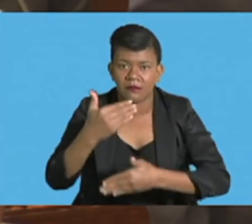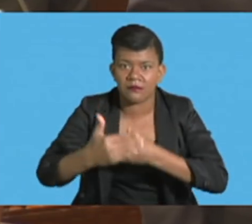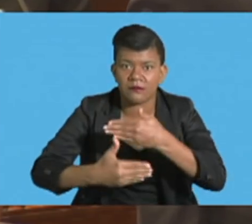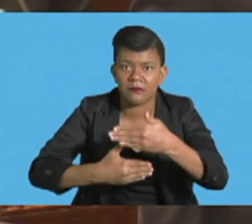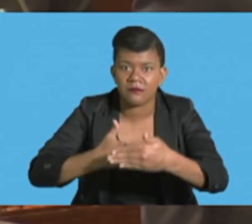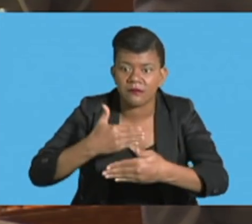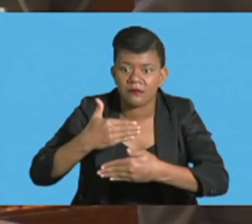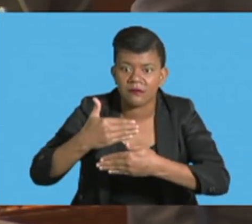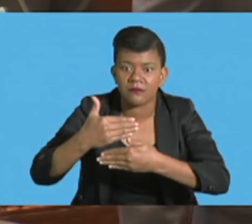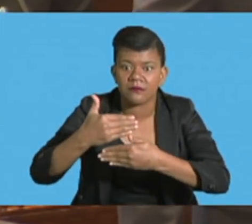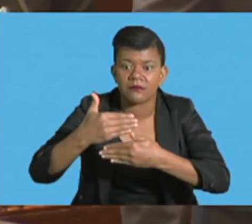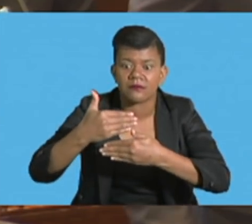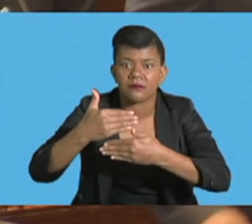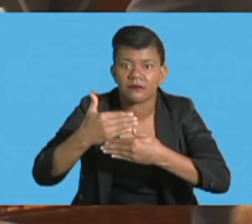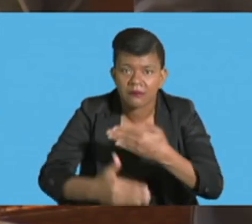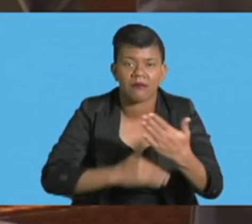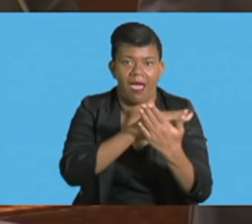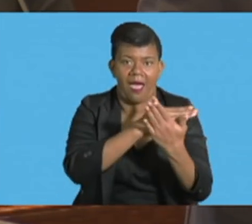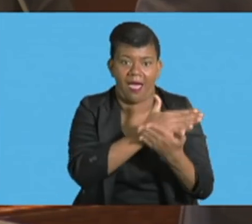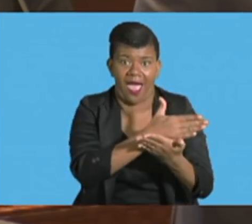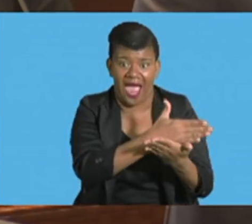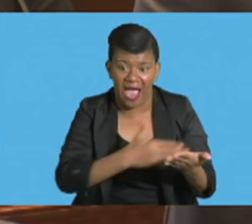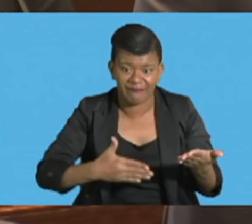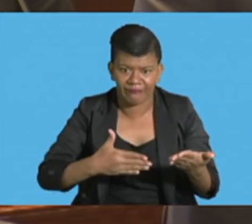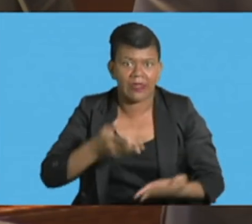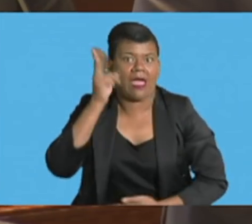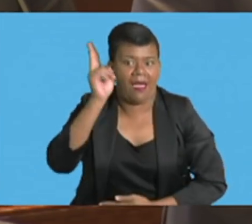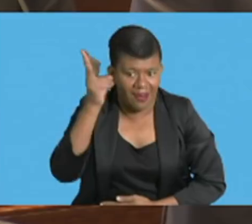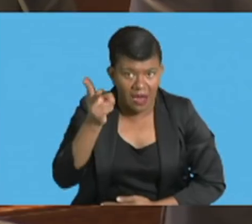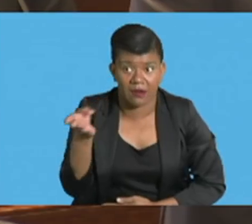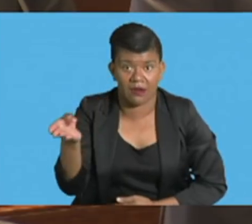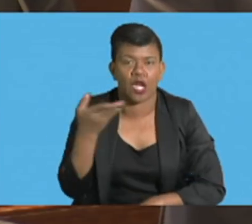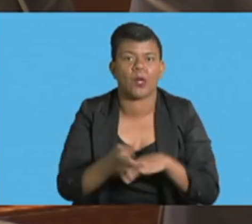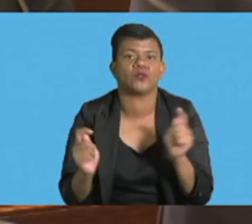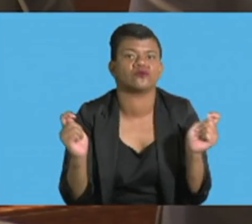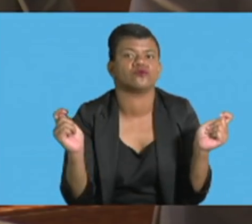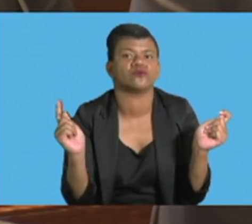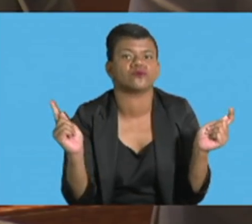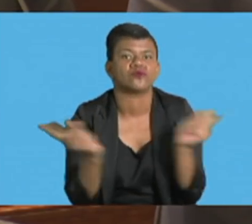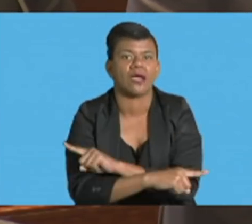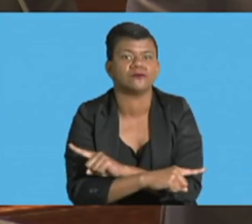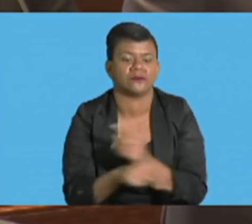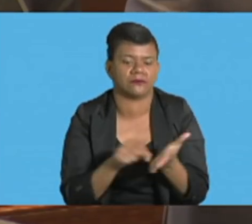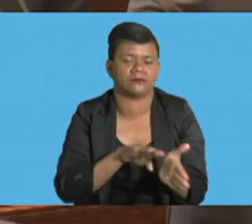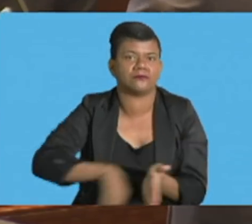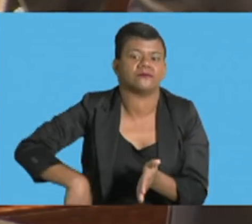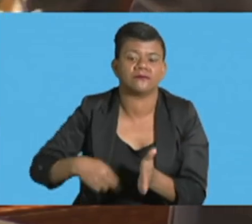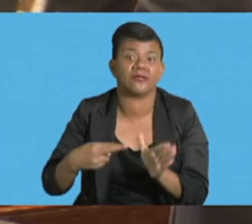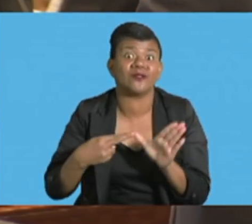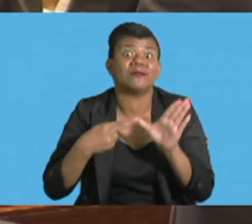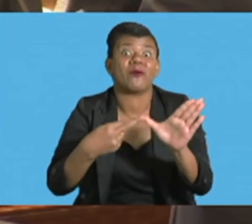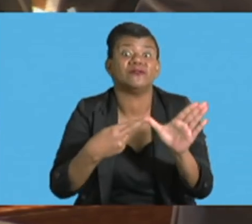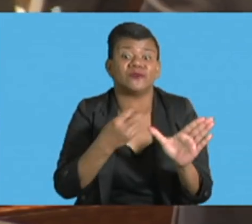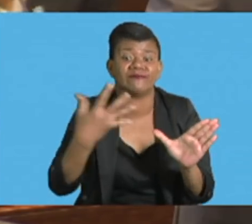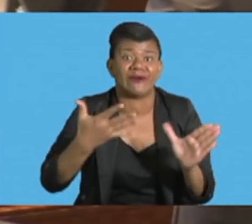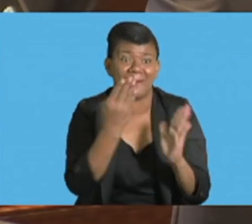halfway through our current boom, he tried a new angle. In his response to the 2015 budget, back when he